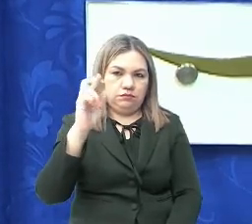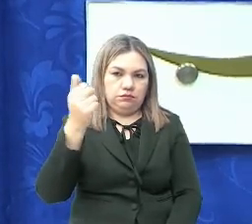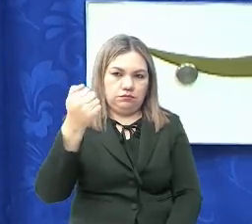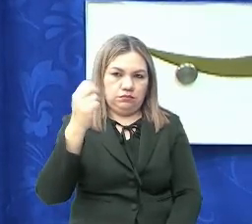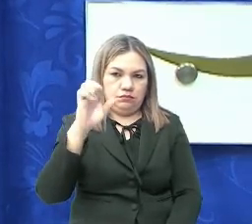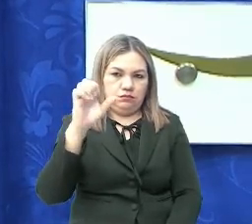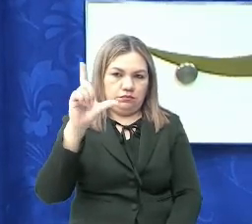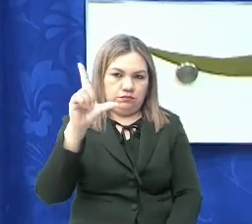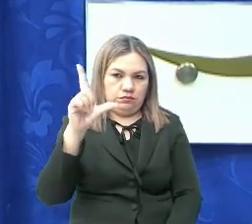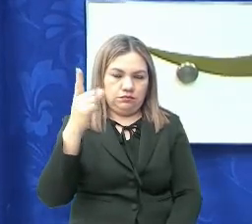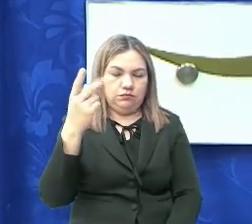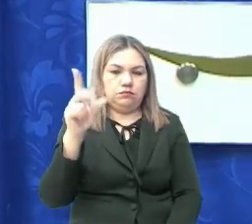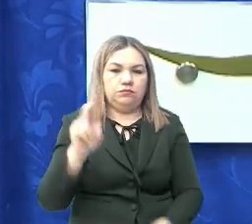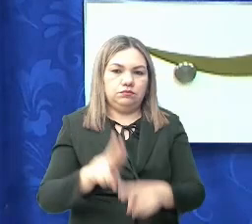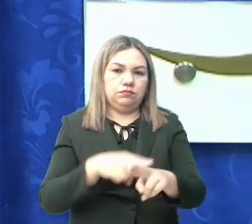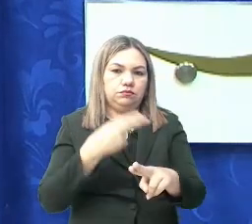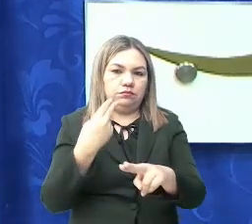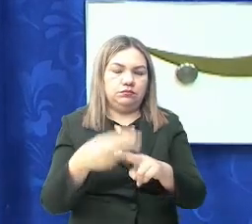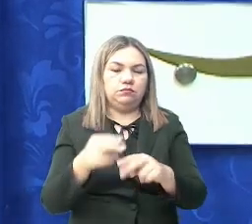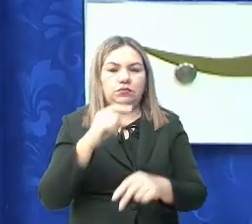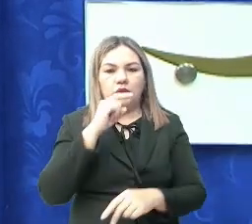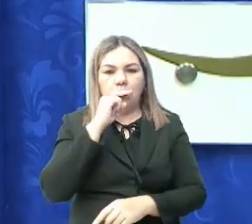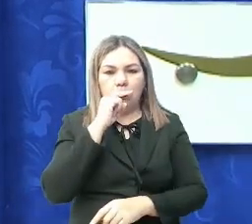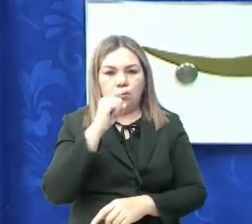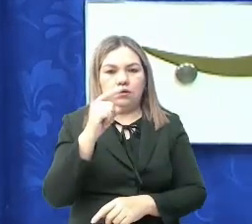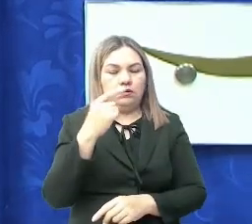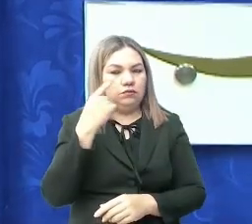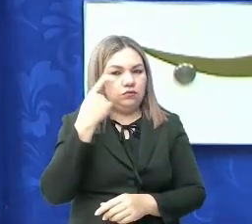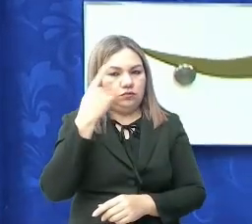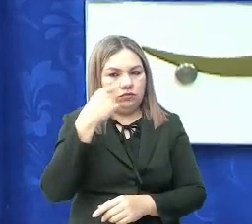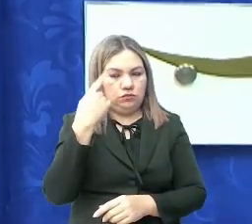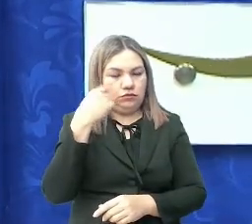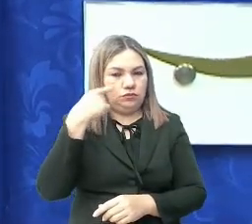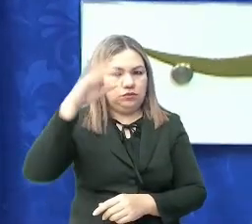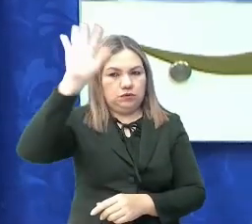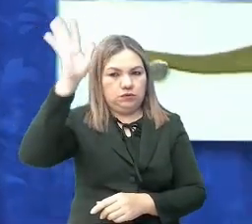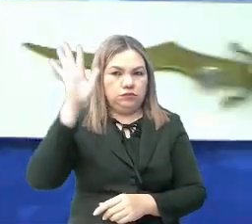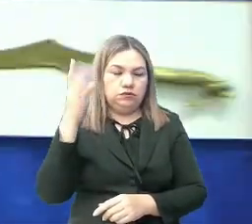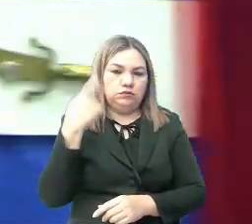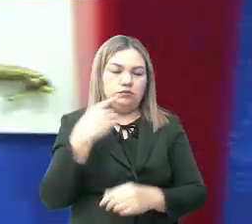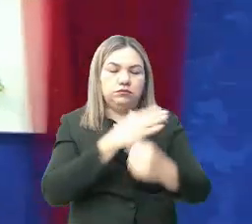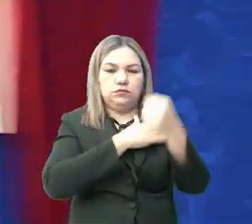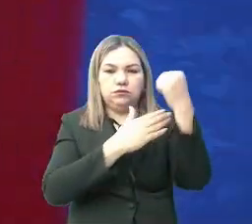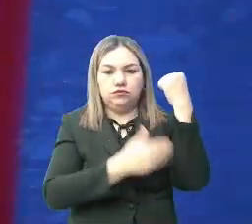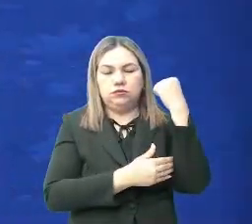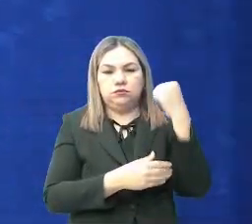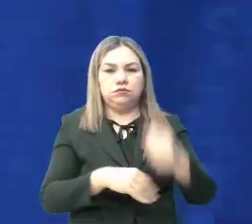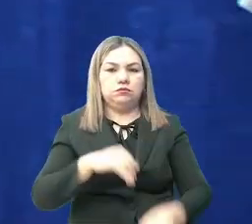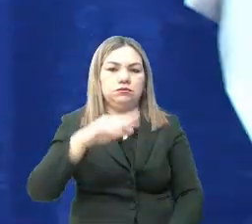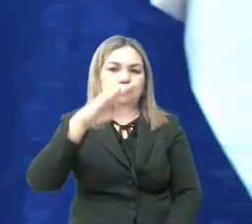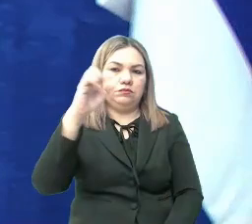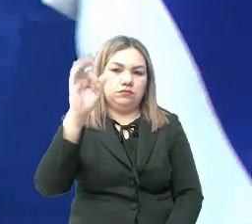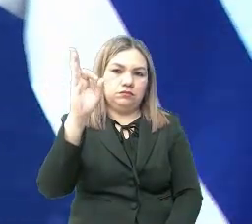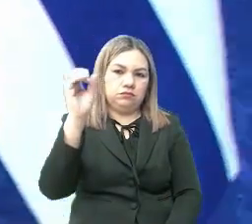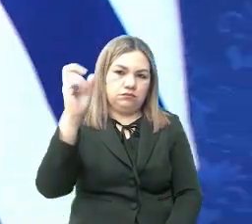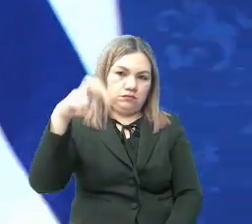It says they did evilness before the Lord of the Lord. And